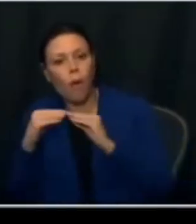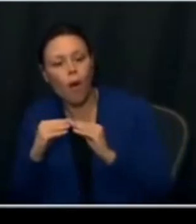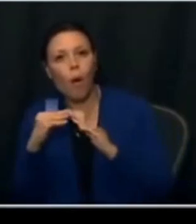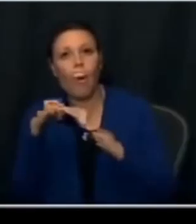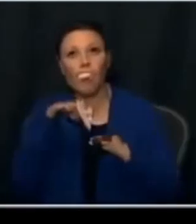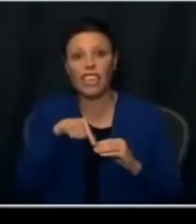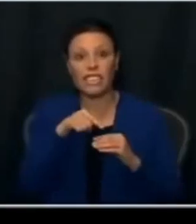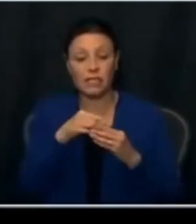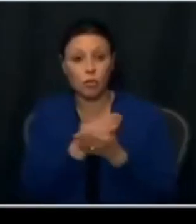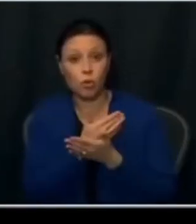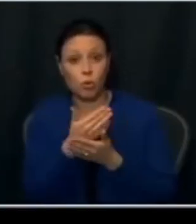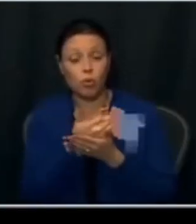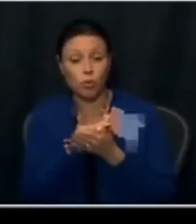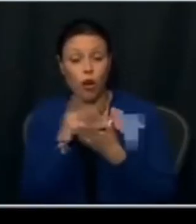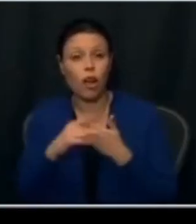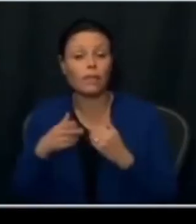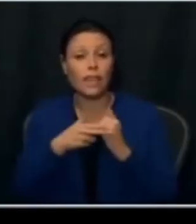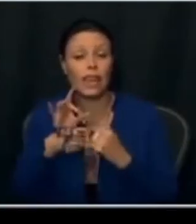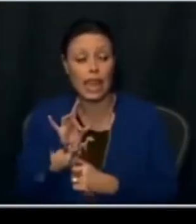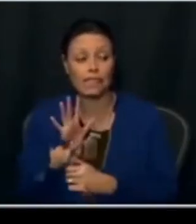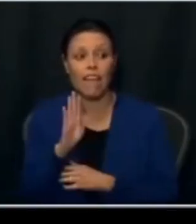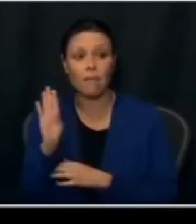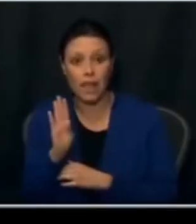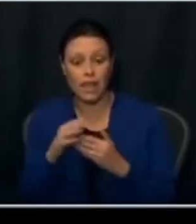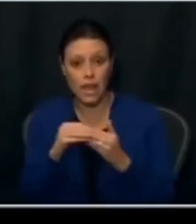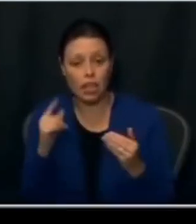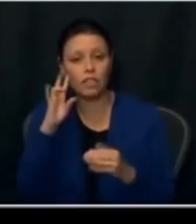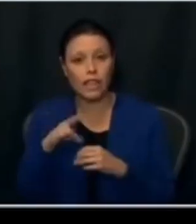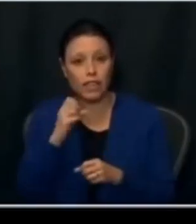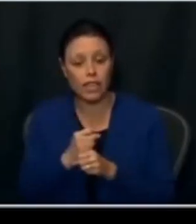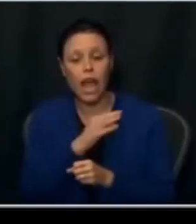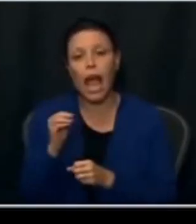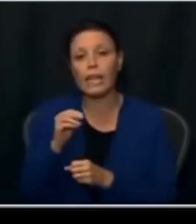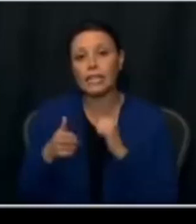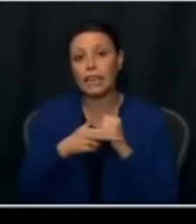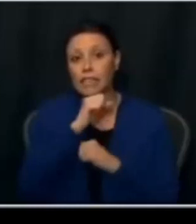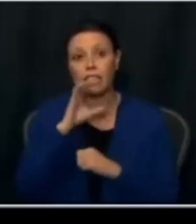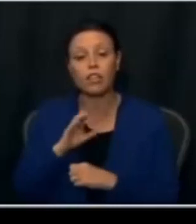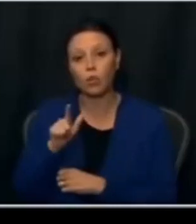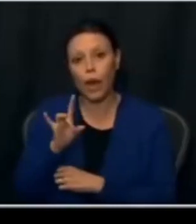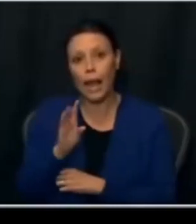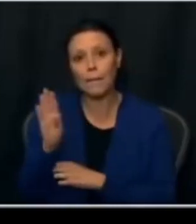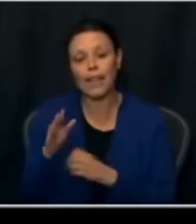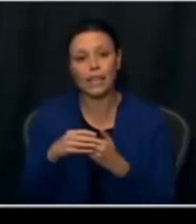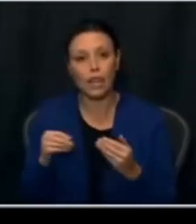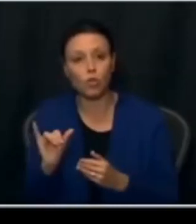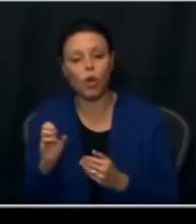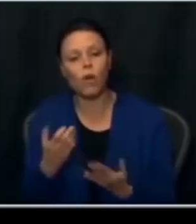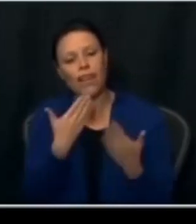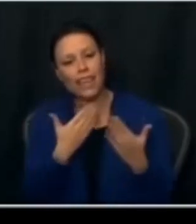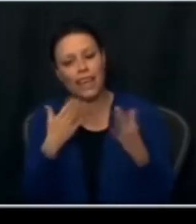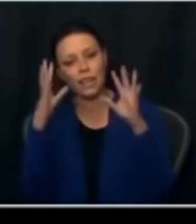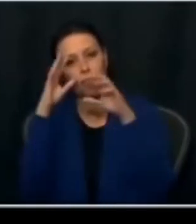billion over 7 years and saving seniors over $28 billion as well. And so I want to thank the President